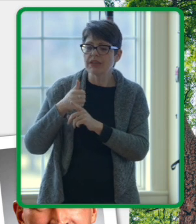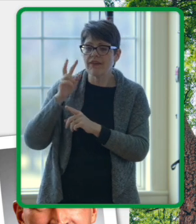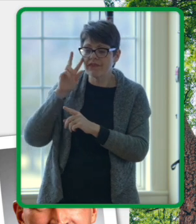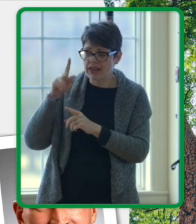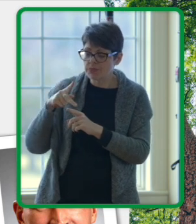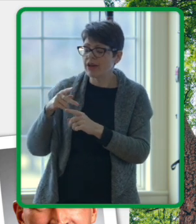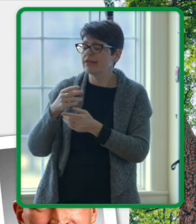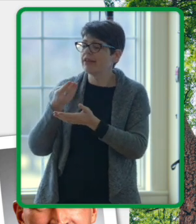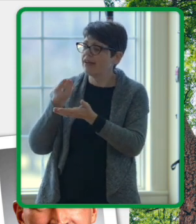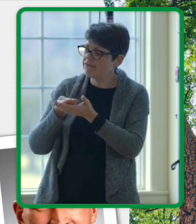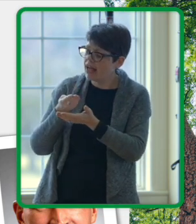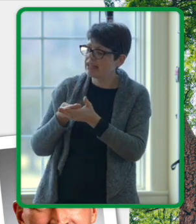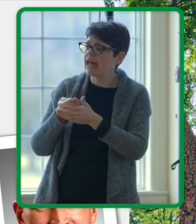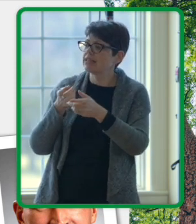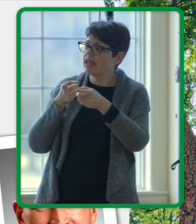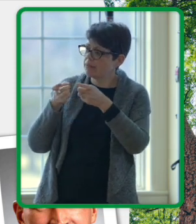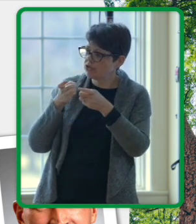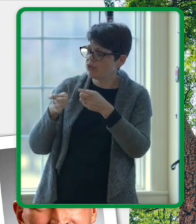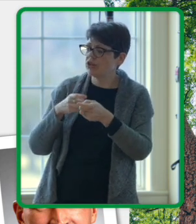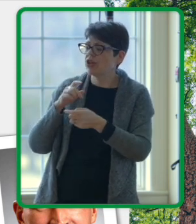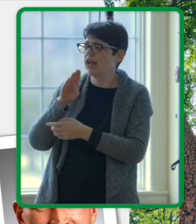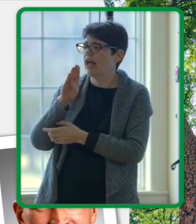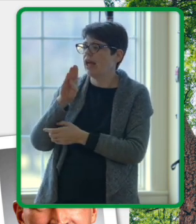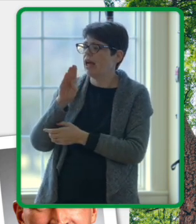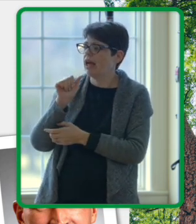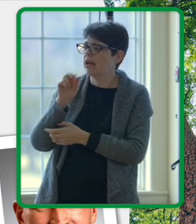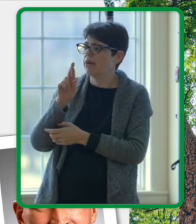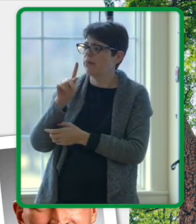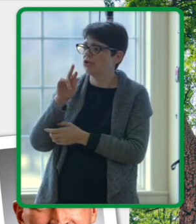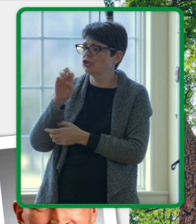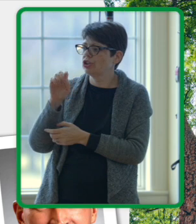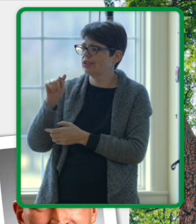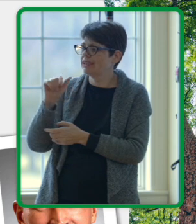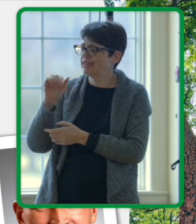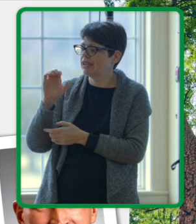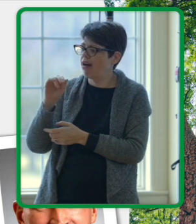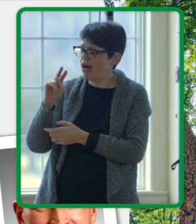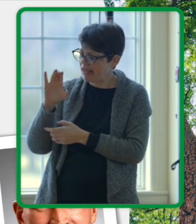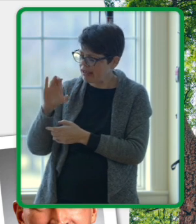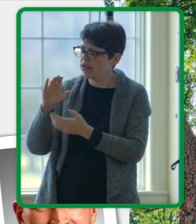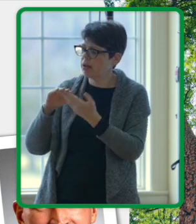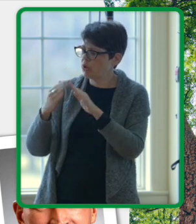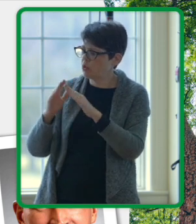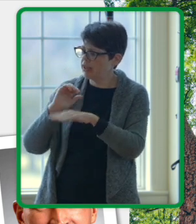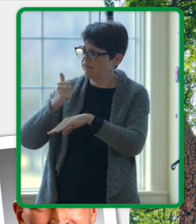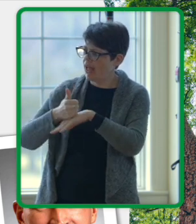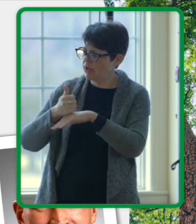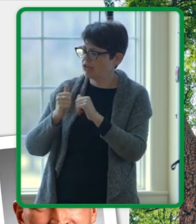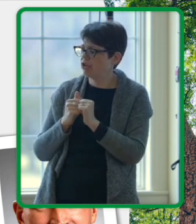Finance and Administration at Berkshire Taconic Community Foundation. And the 5th member